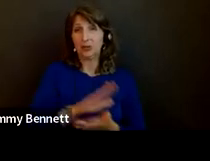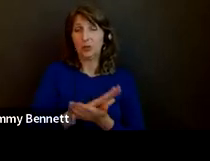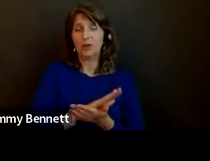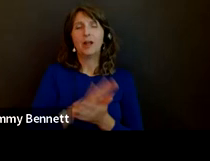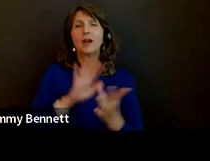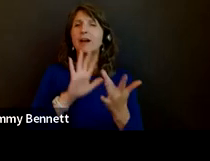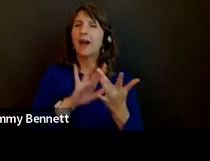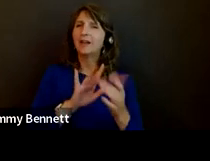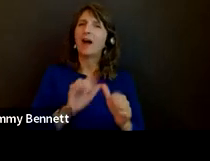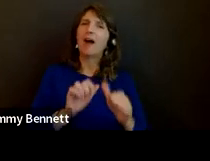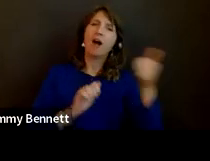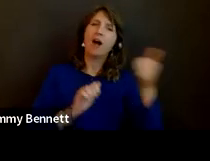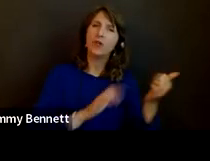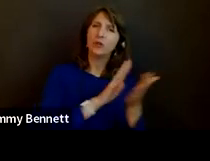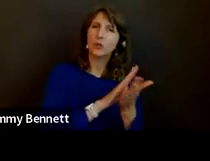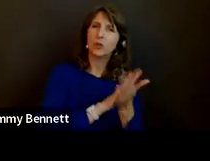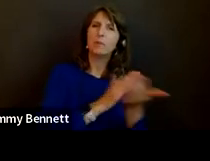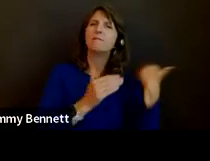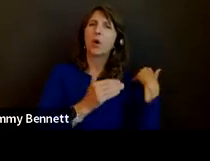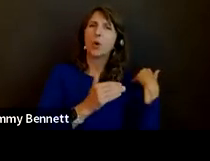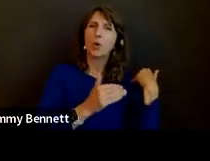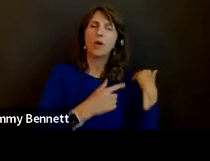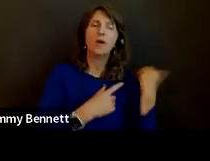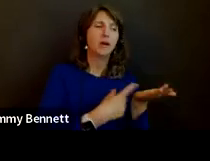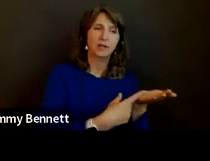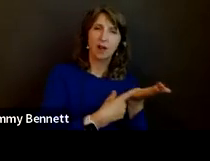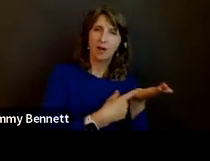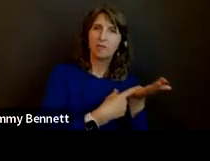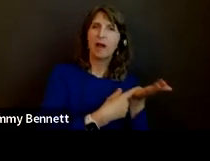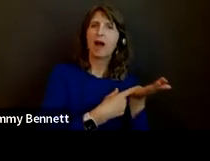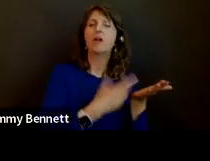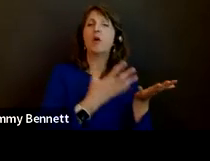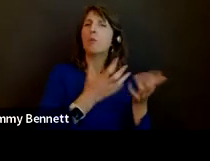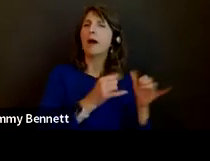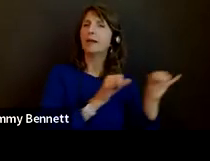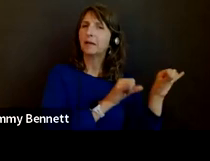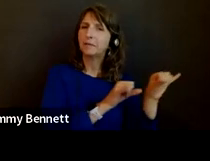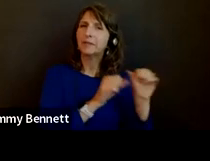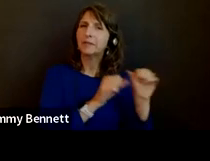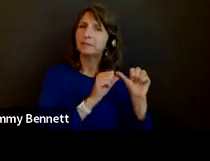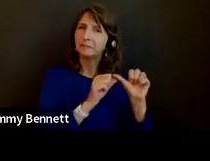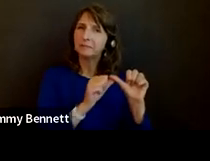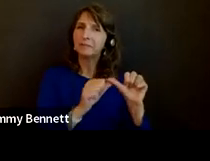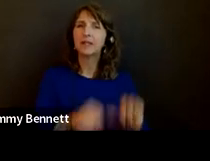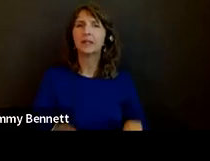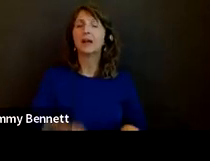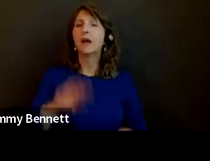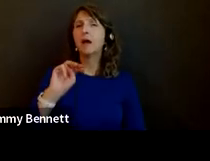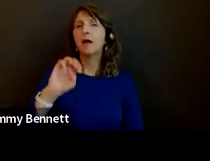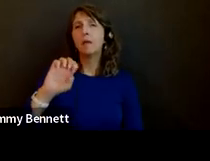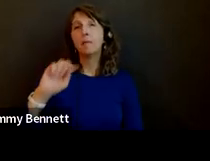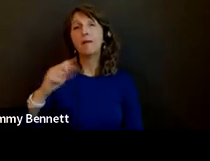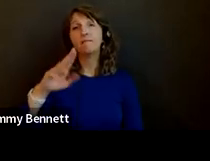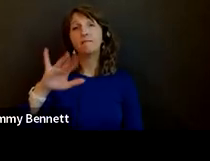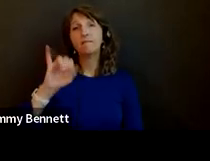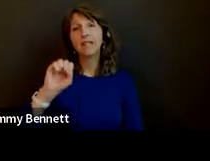can, work with the school district they're going to ensure continuity of education. Because Memphis is situated just